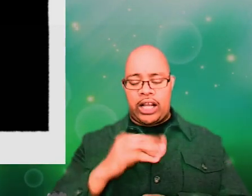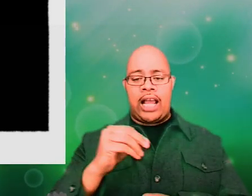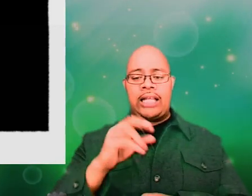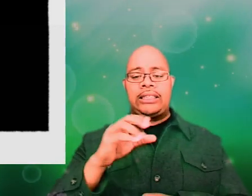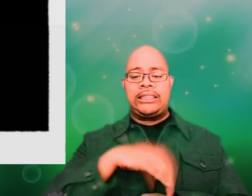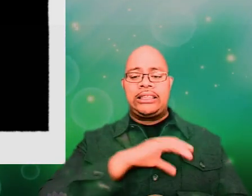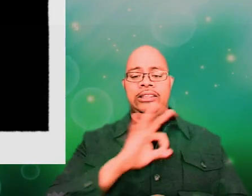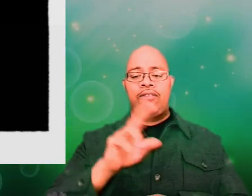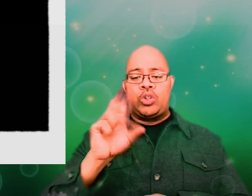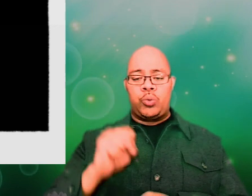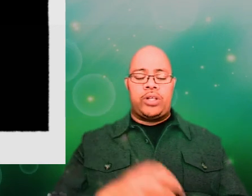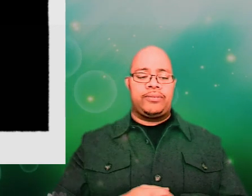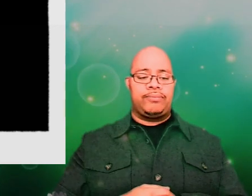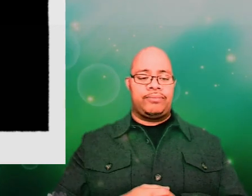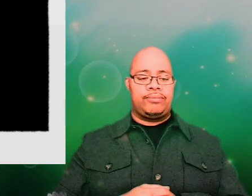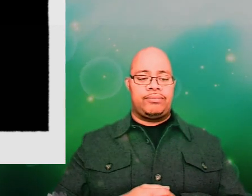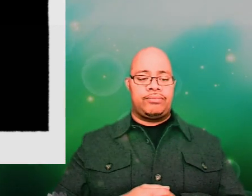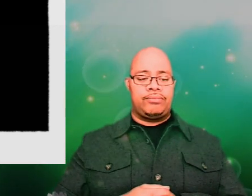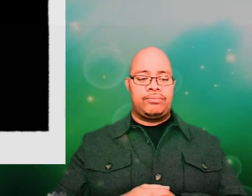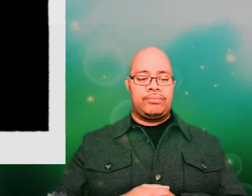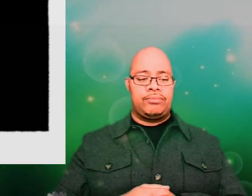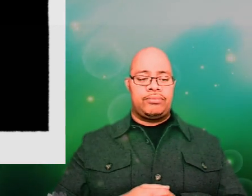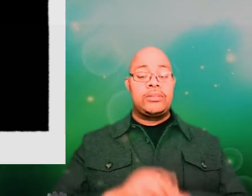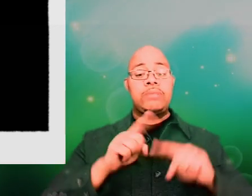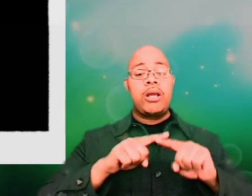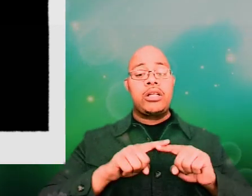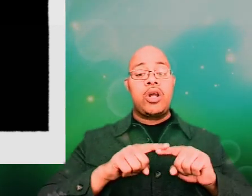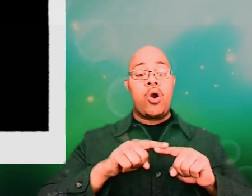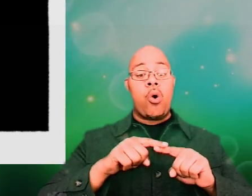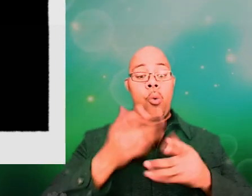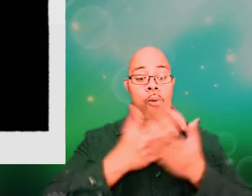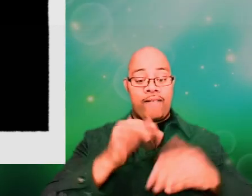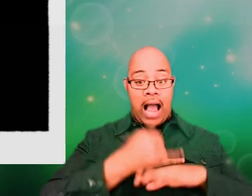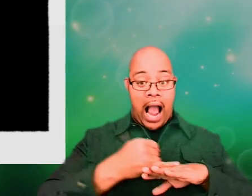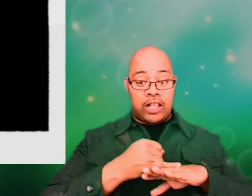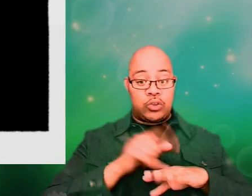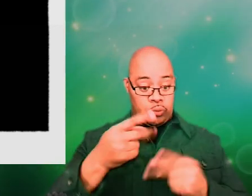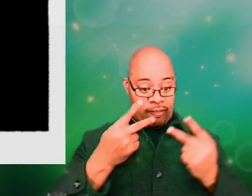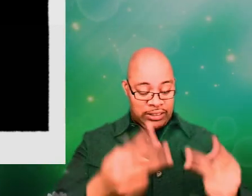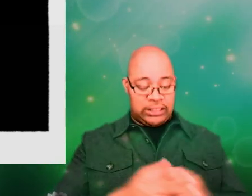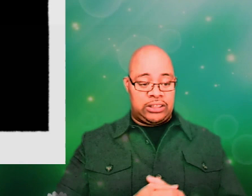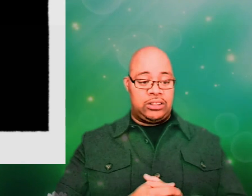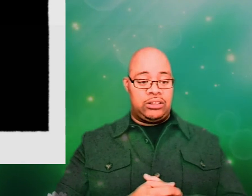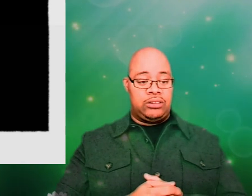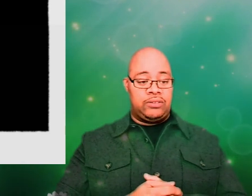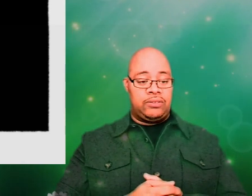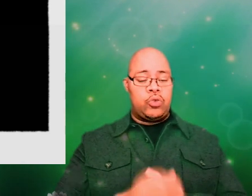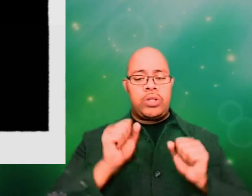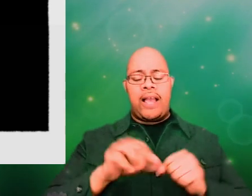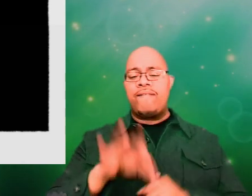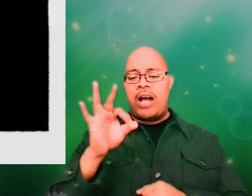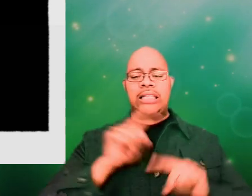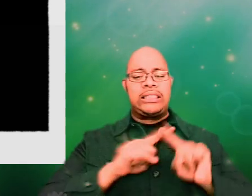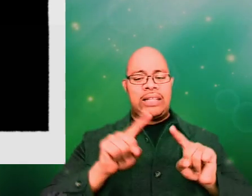of the United States. Depending on what type of barrier island or even side of the island you're on, you can find